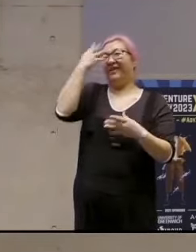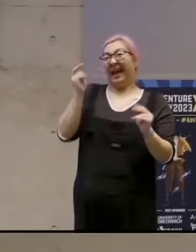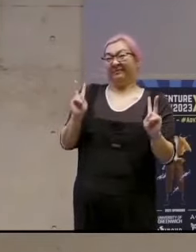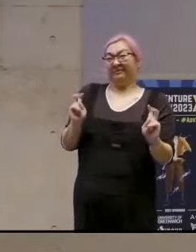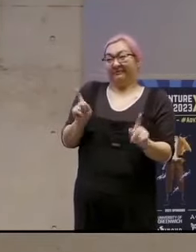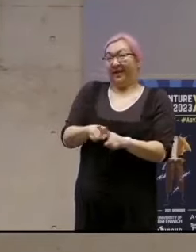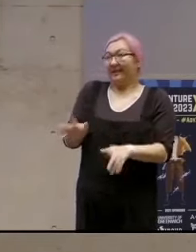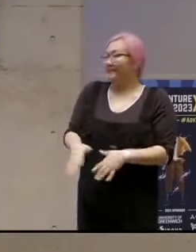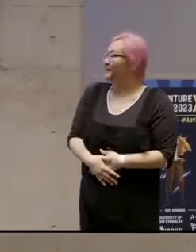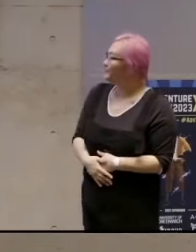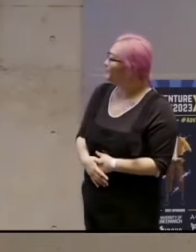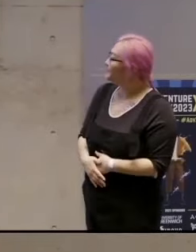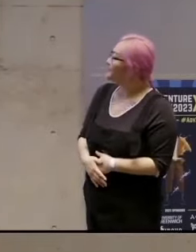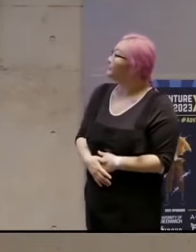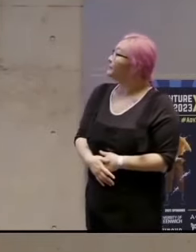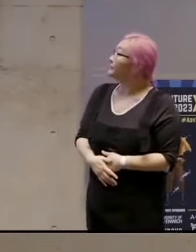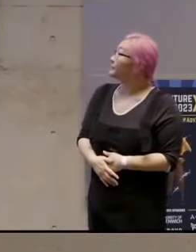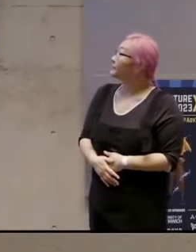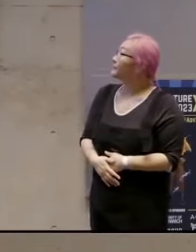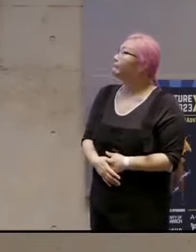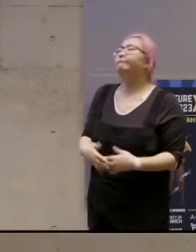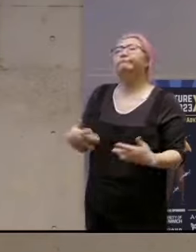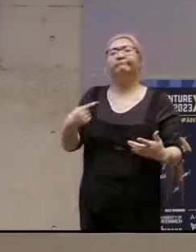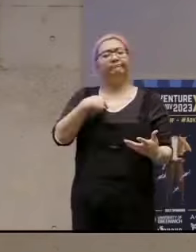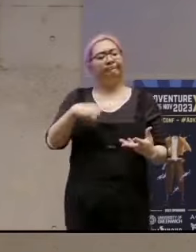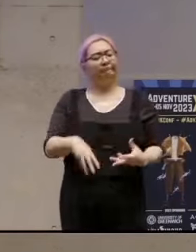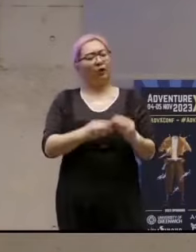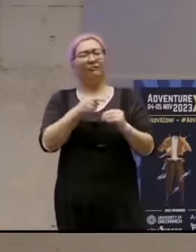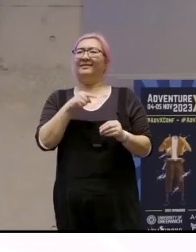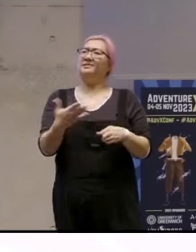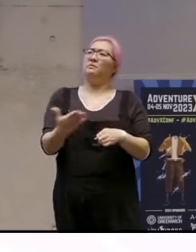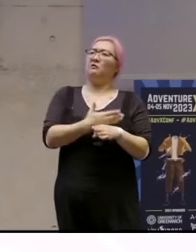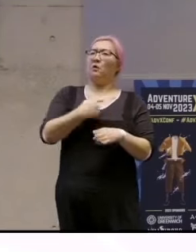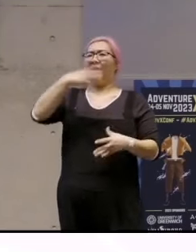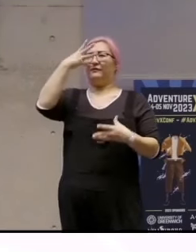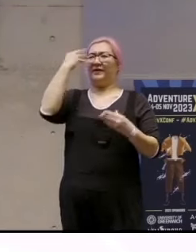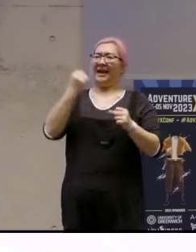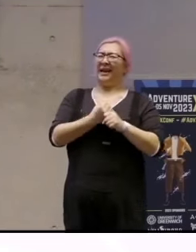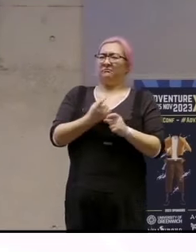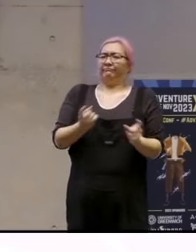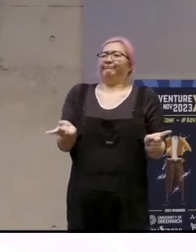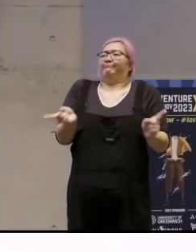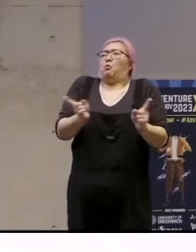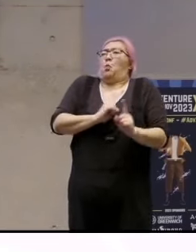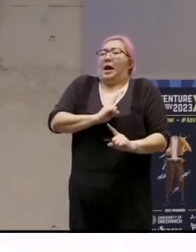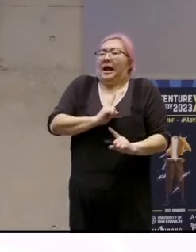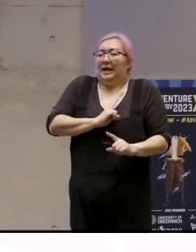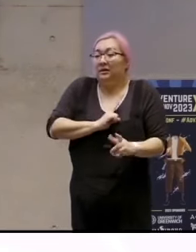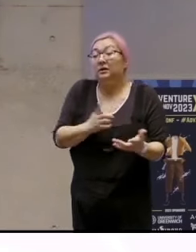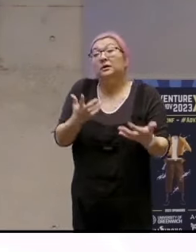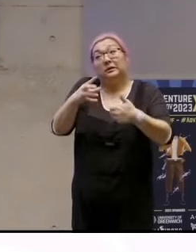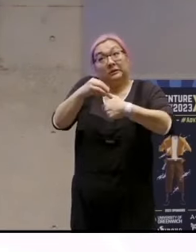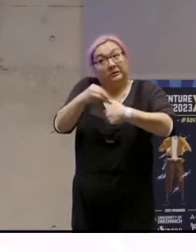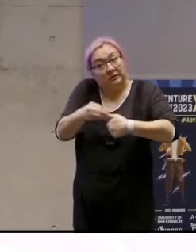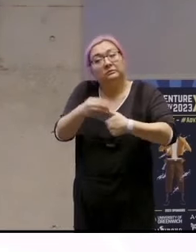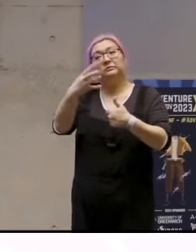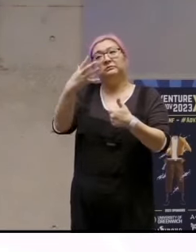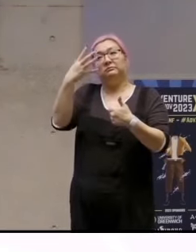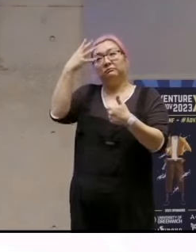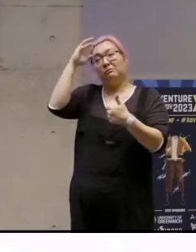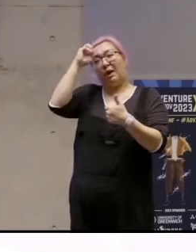So the why of Before I Forget was a combination of things. So it was, you know, memory loss is